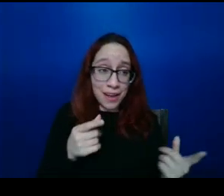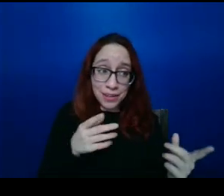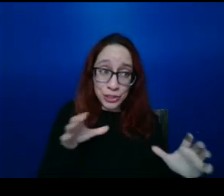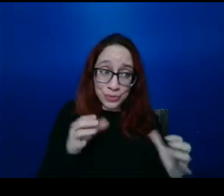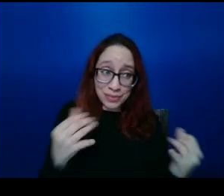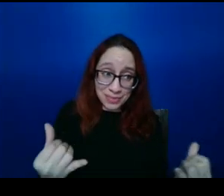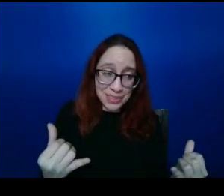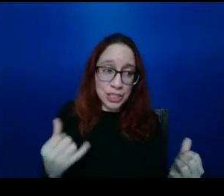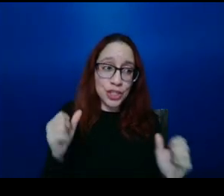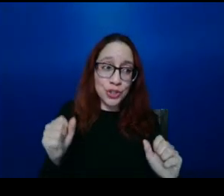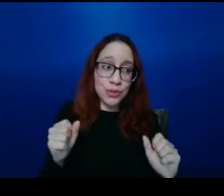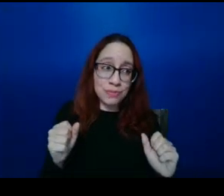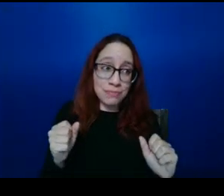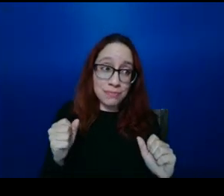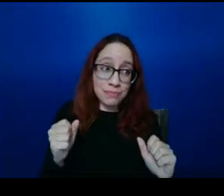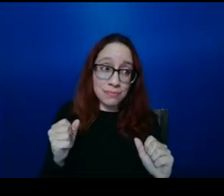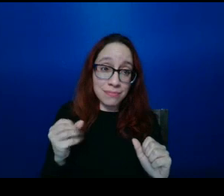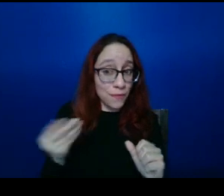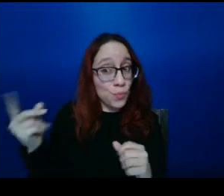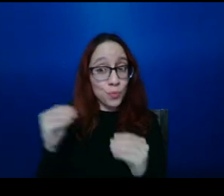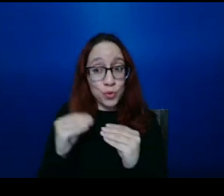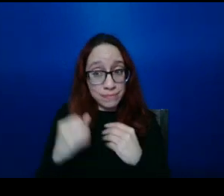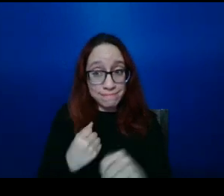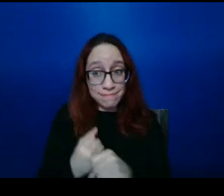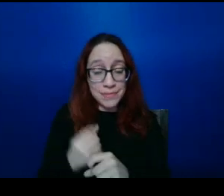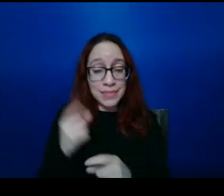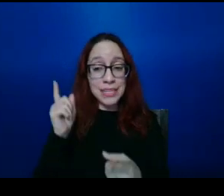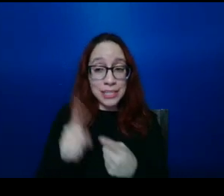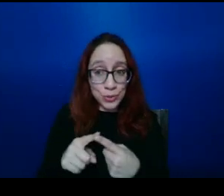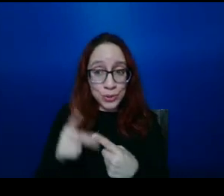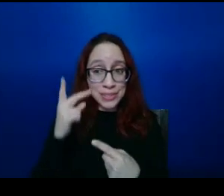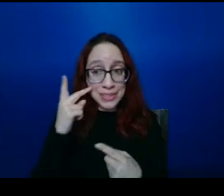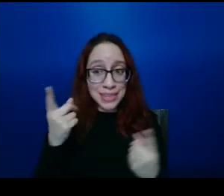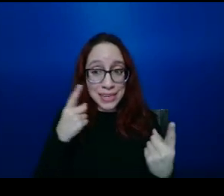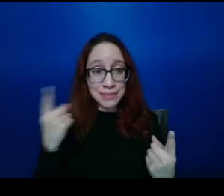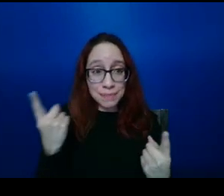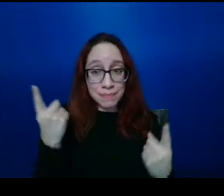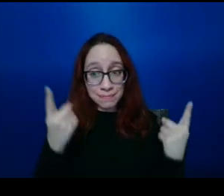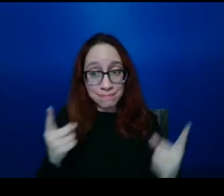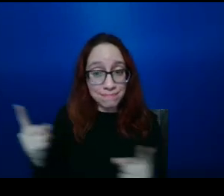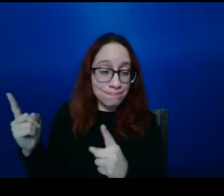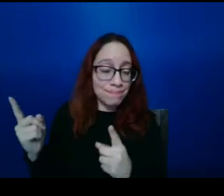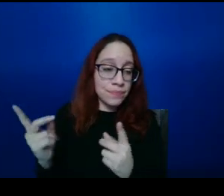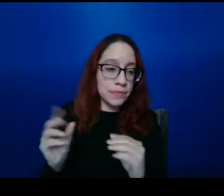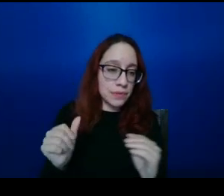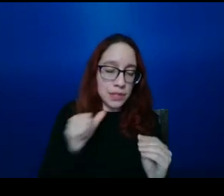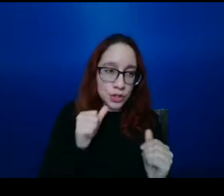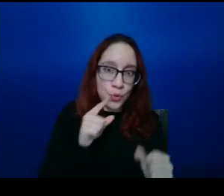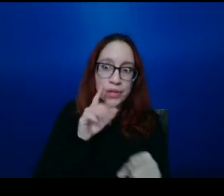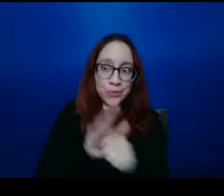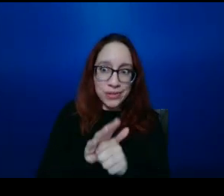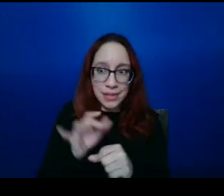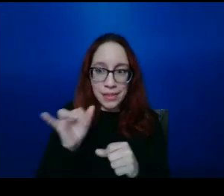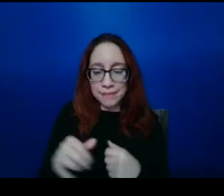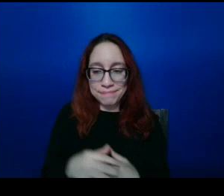now, it could be another several years before we even see anything happening. And there's not even a guarantee of